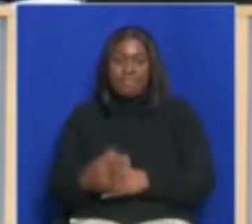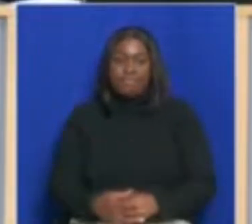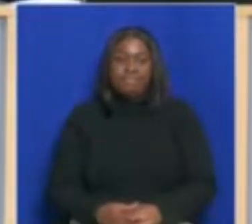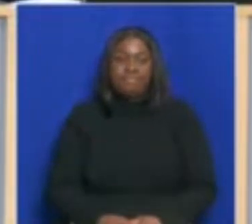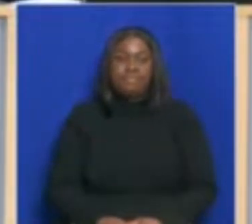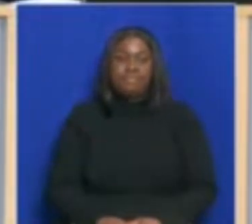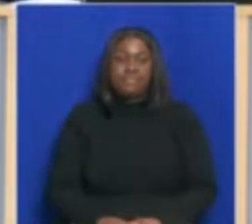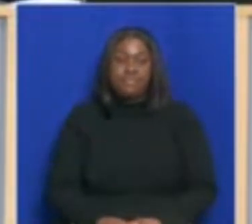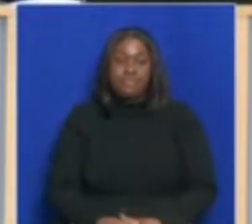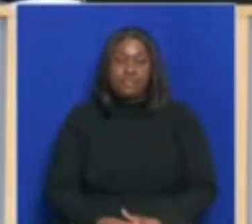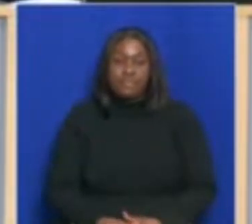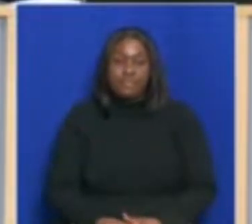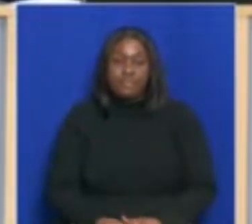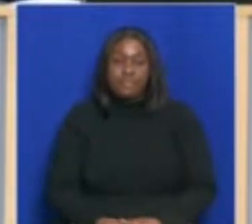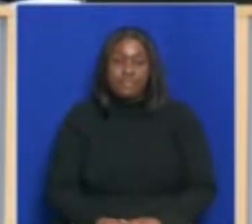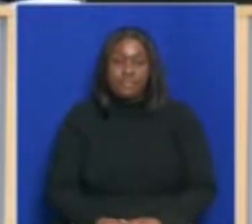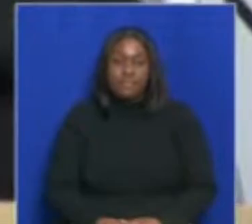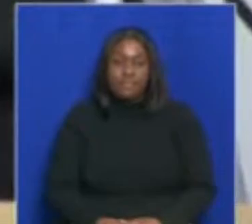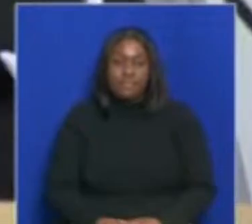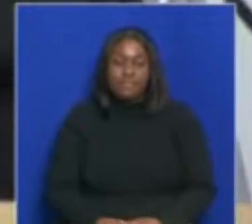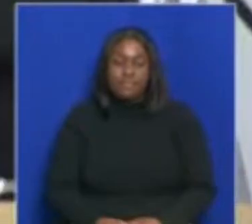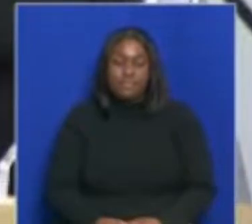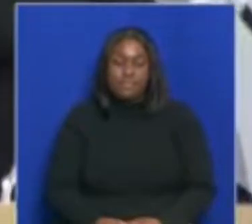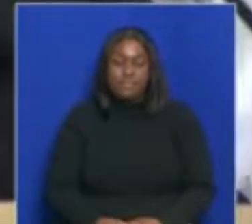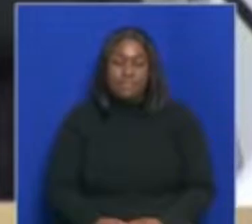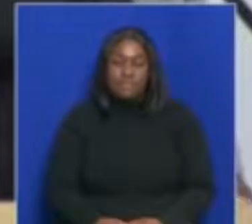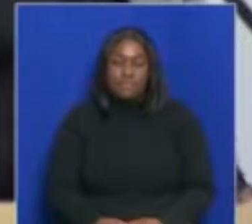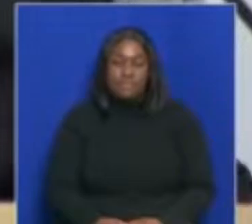File number 3. Okay. File number 3 on page